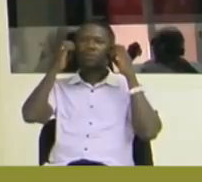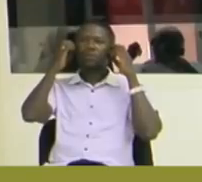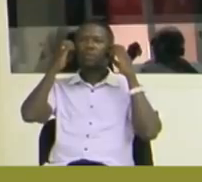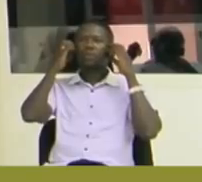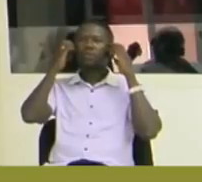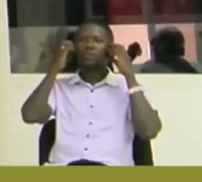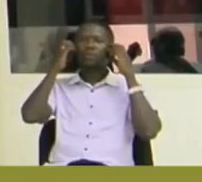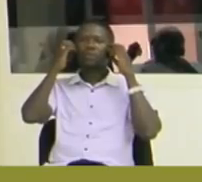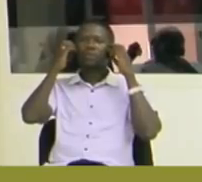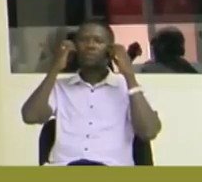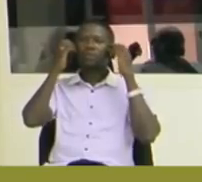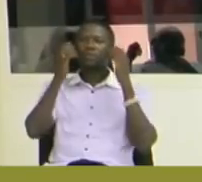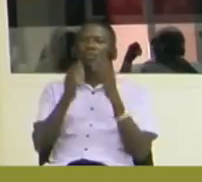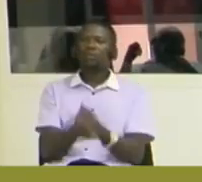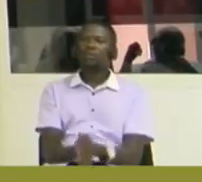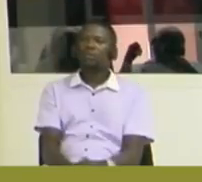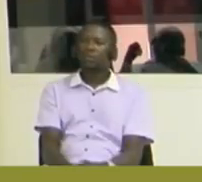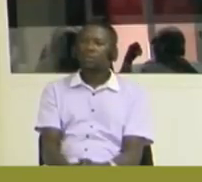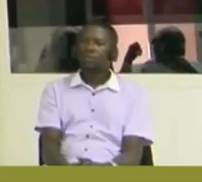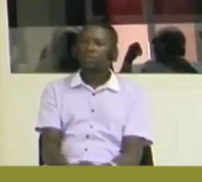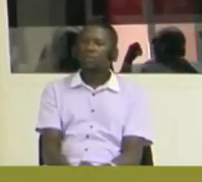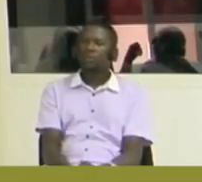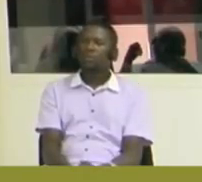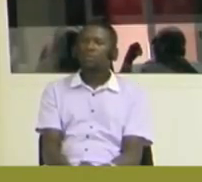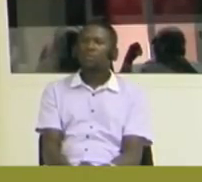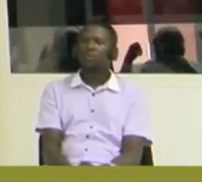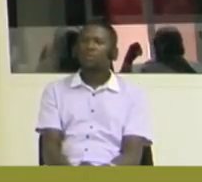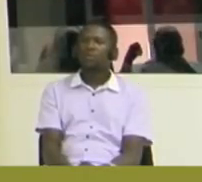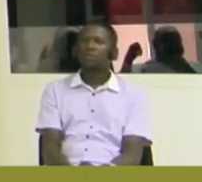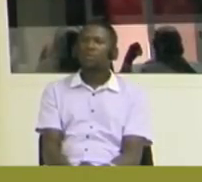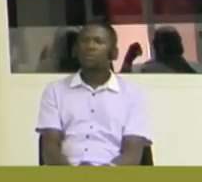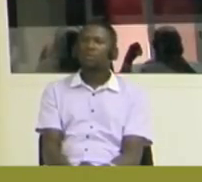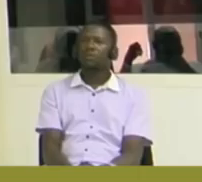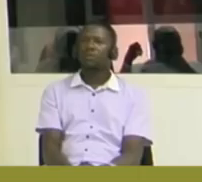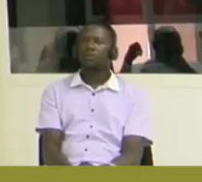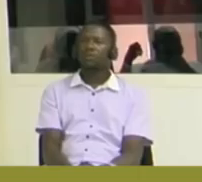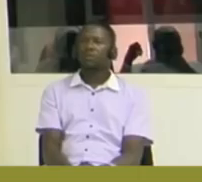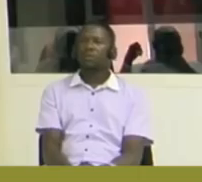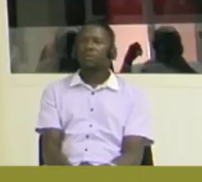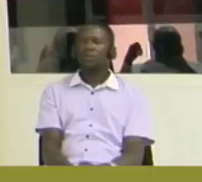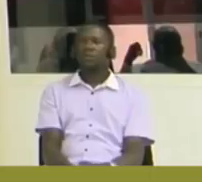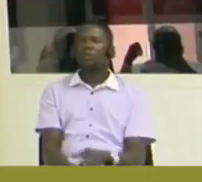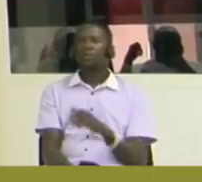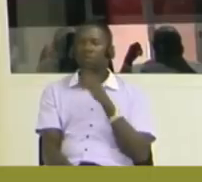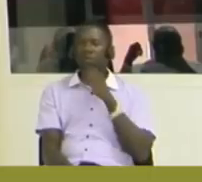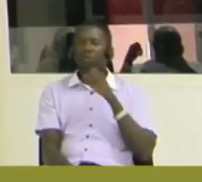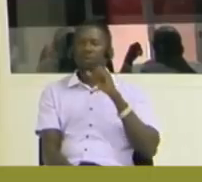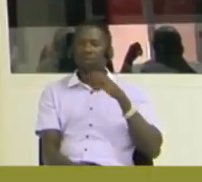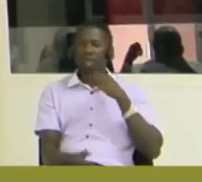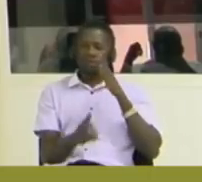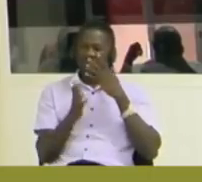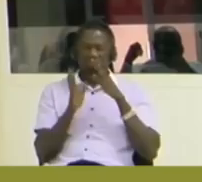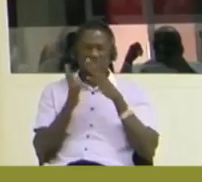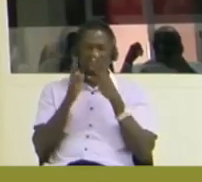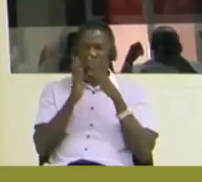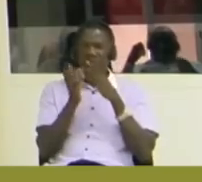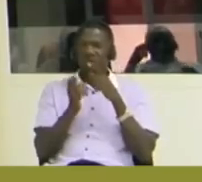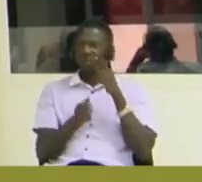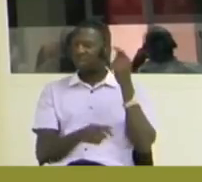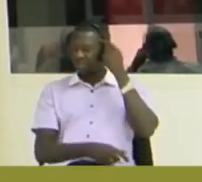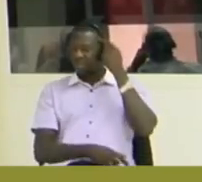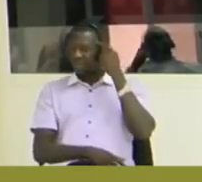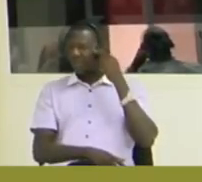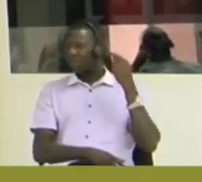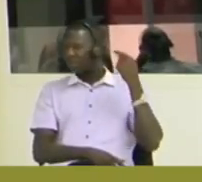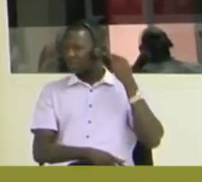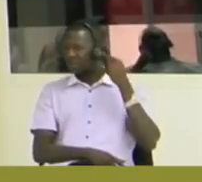Mr. Singhateh, Govivan, stop it, please. In spite of the corruption, I think you've heard the gist